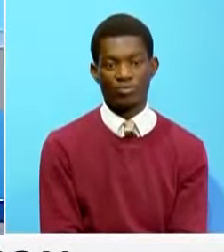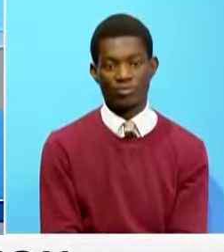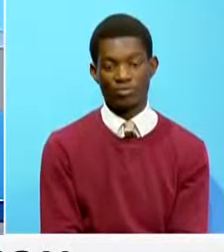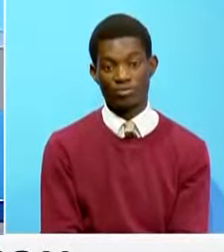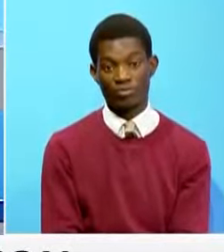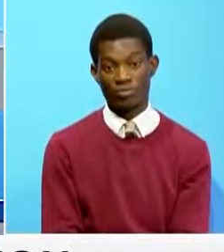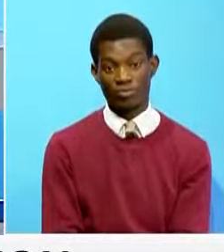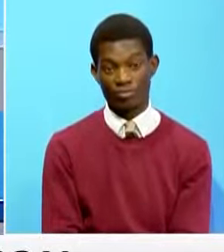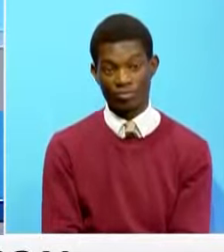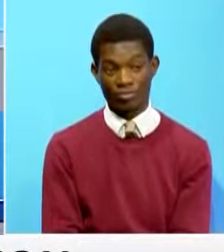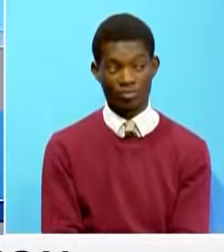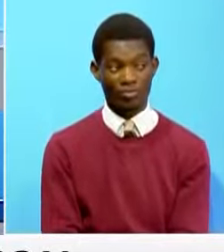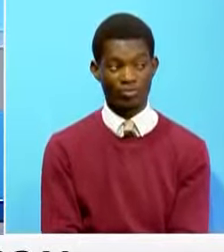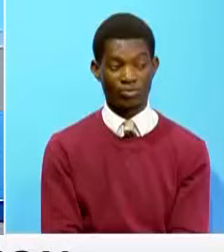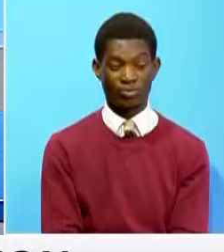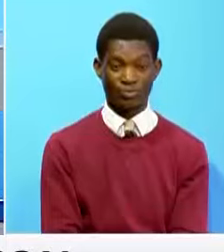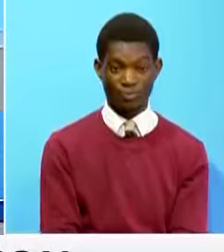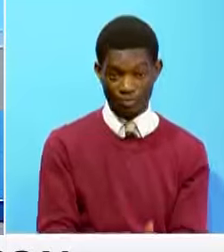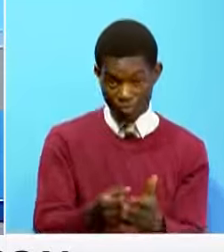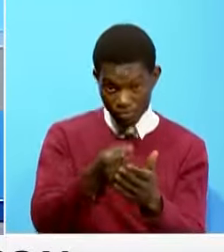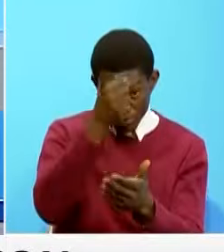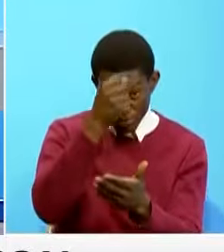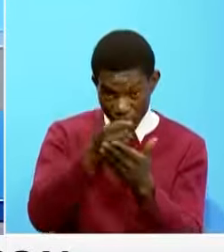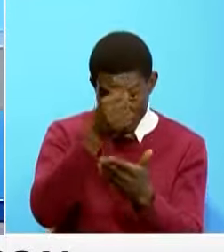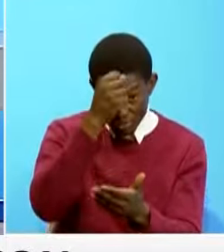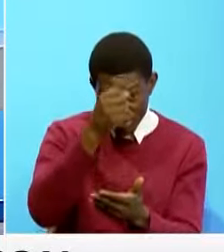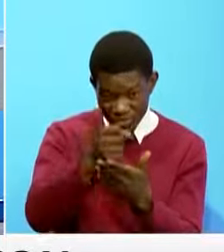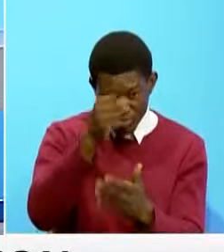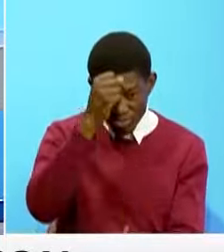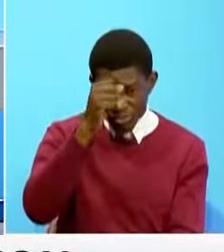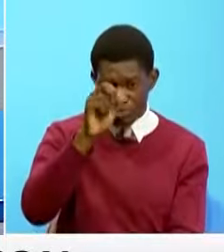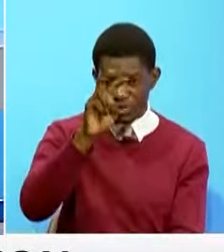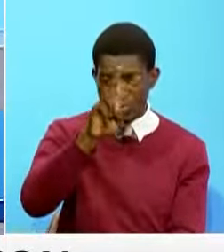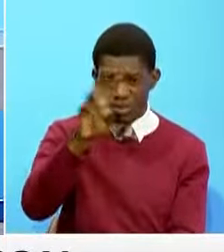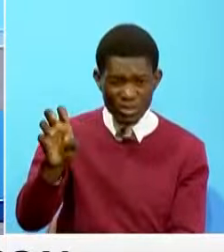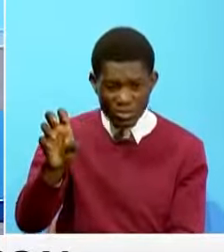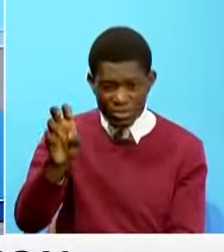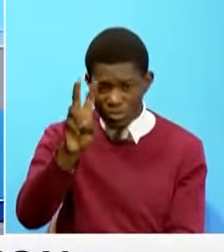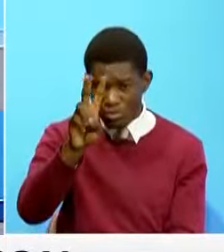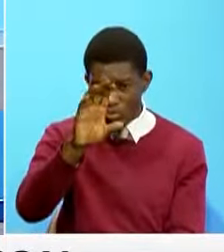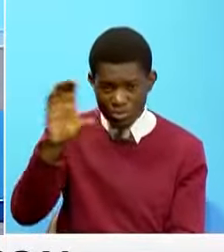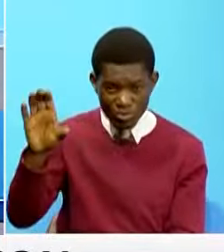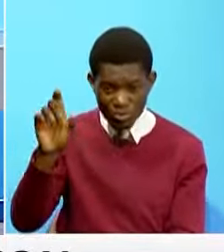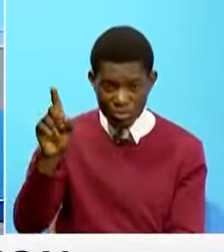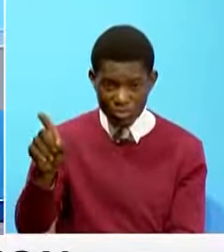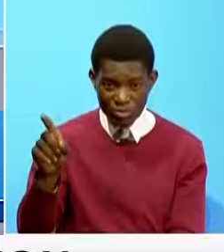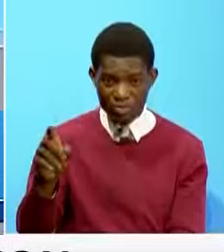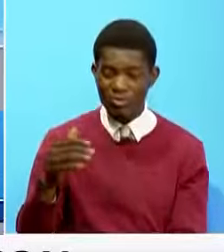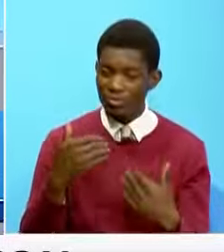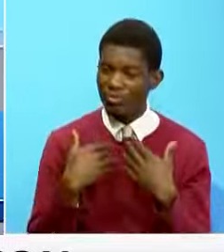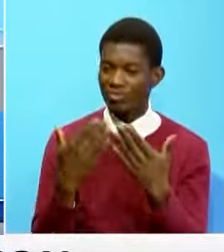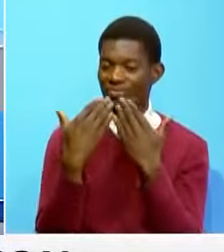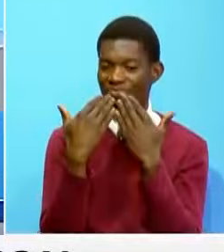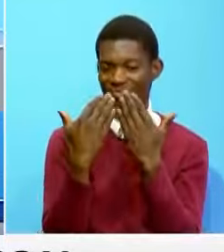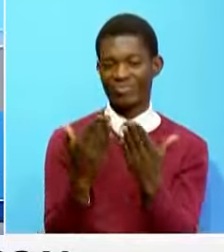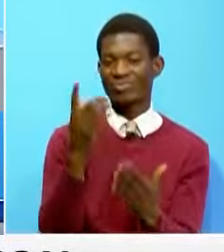the news, over 200 students at Lufonyama's Katembola Youth Skills Training Center have sent a word of appreciation